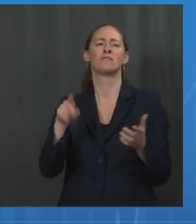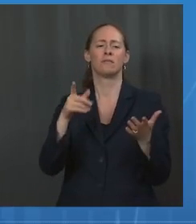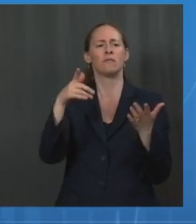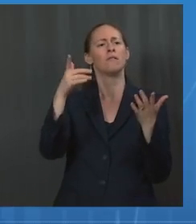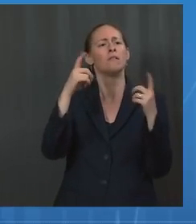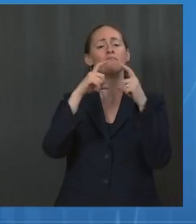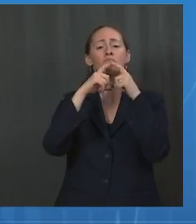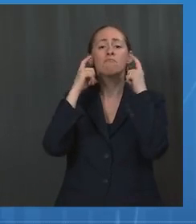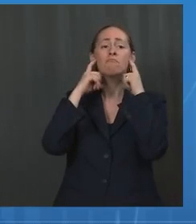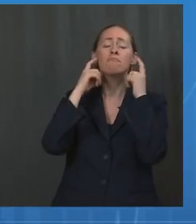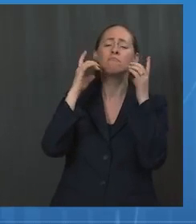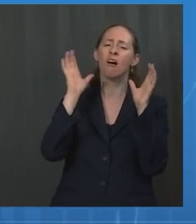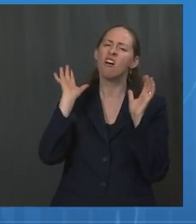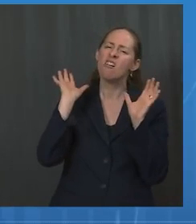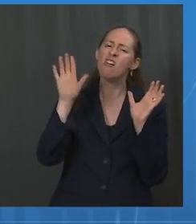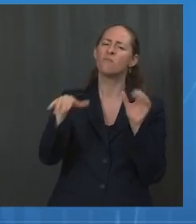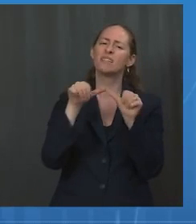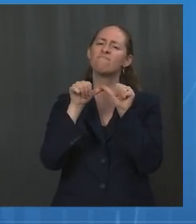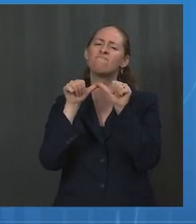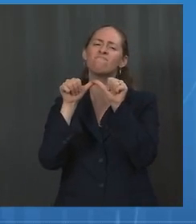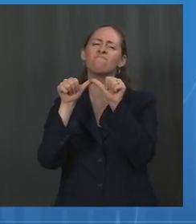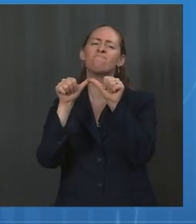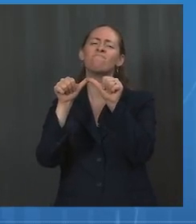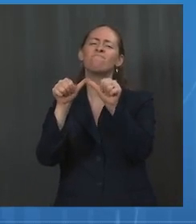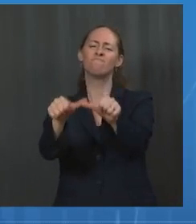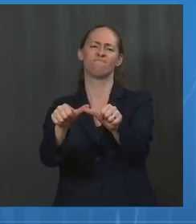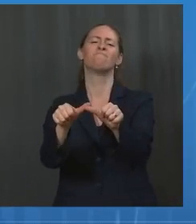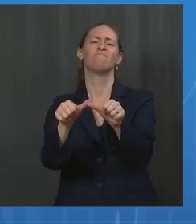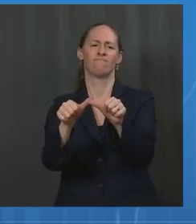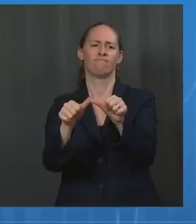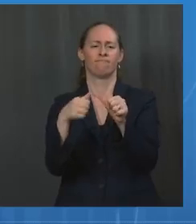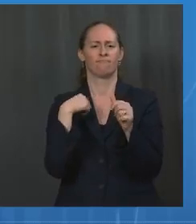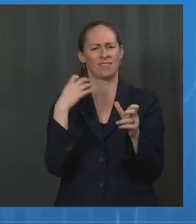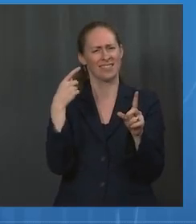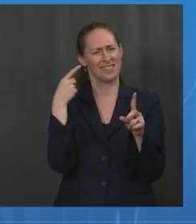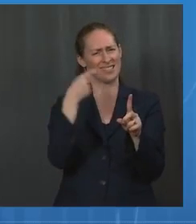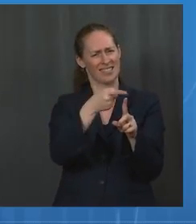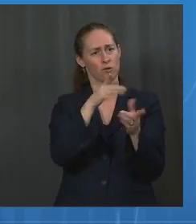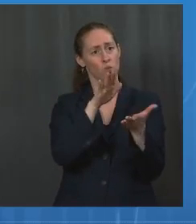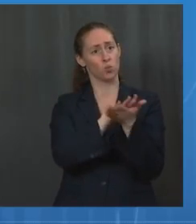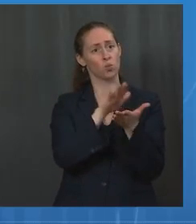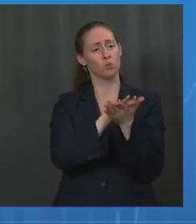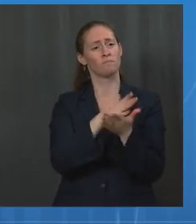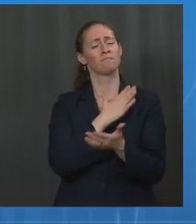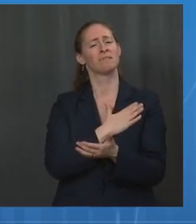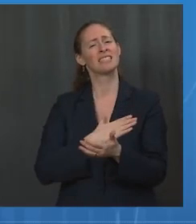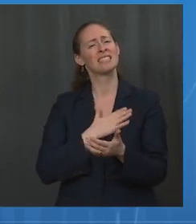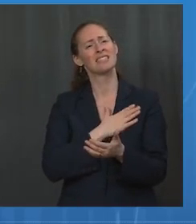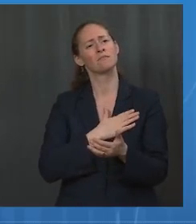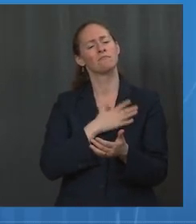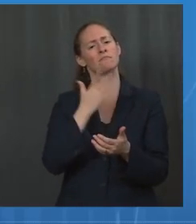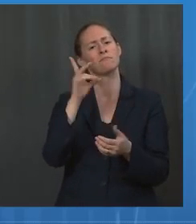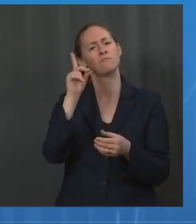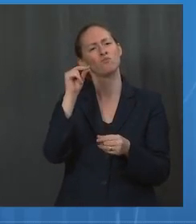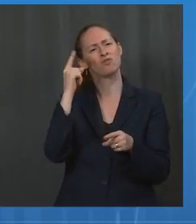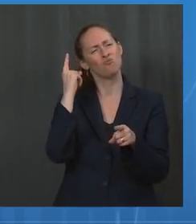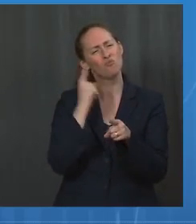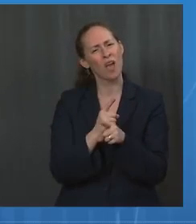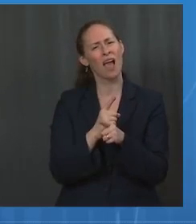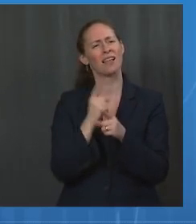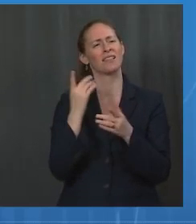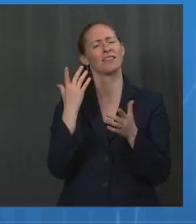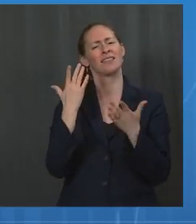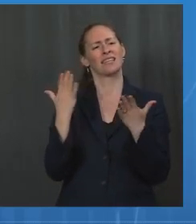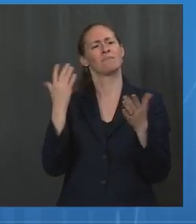those districts who have not implemented prevention strategies and encourage them to do the right thing to protect the children under their